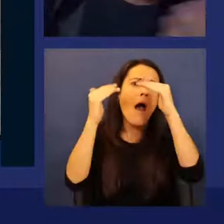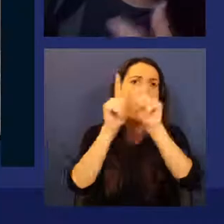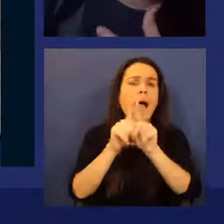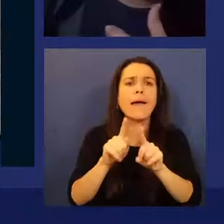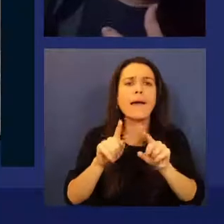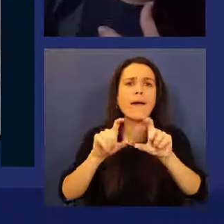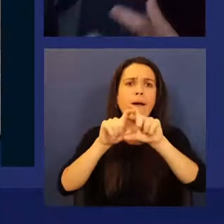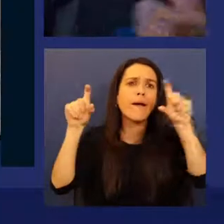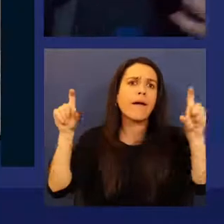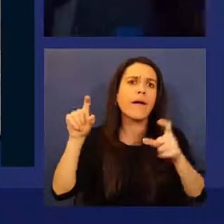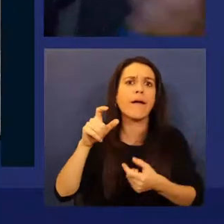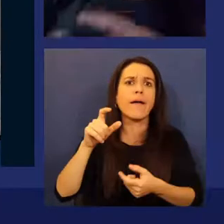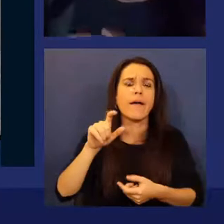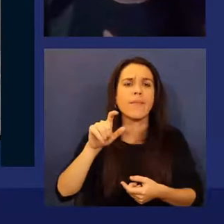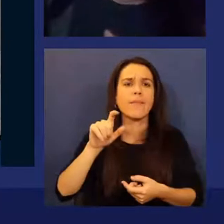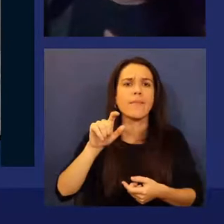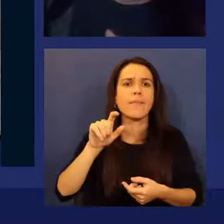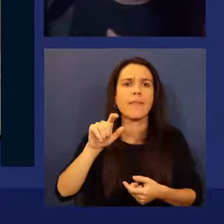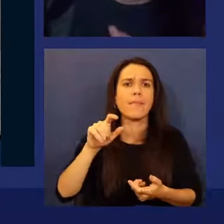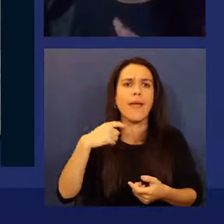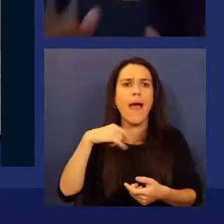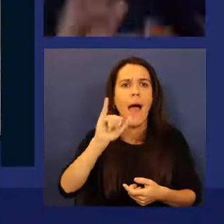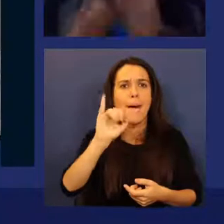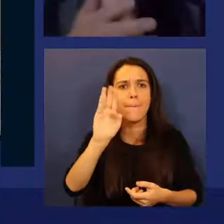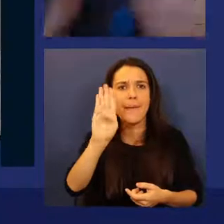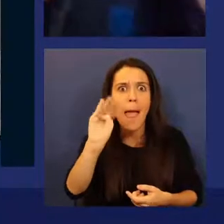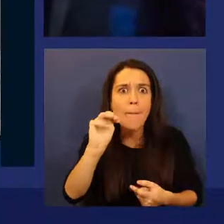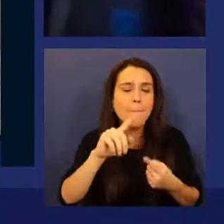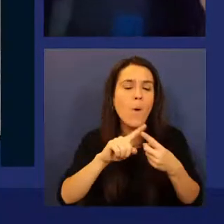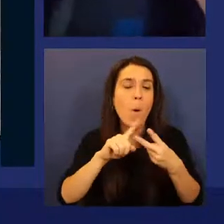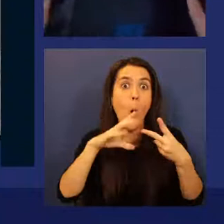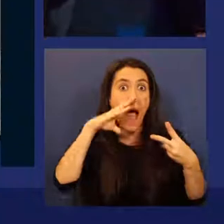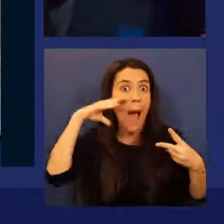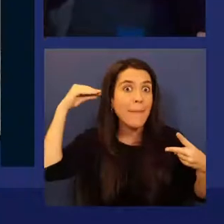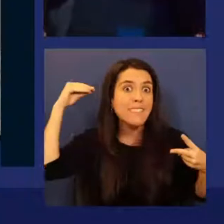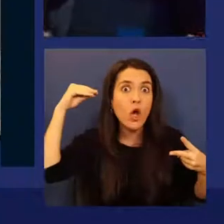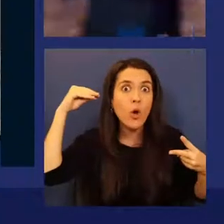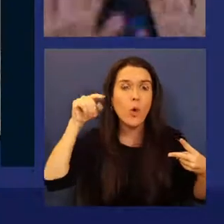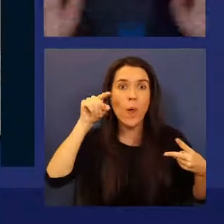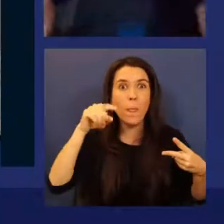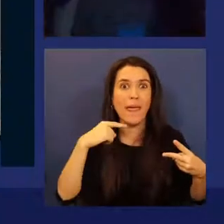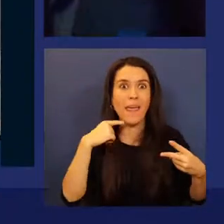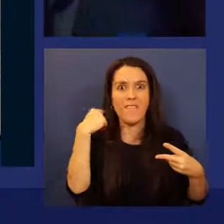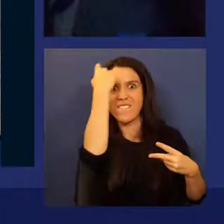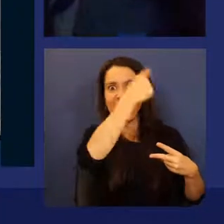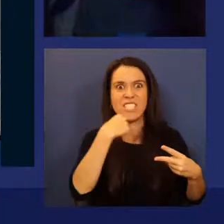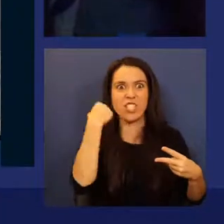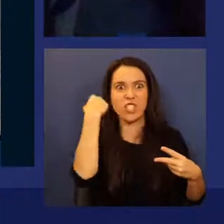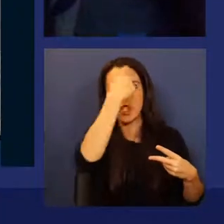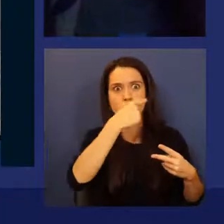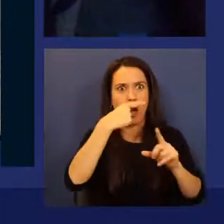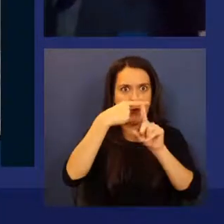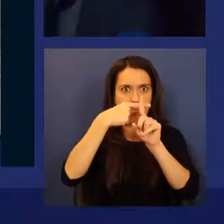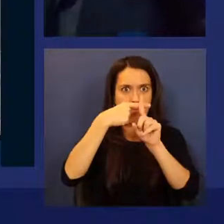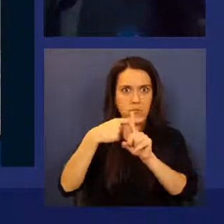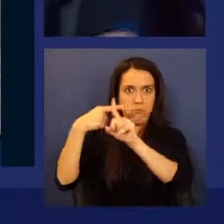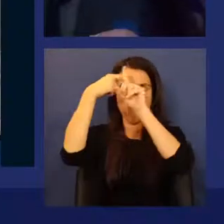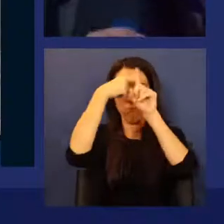IBM pull out of facial recognition because they're like, this is not good. These models are making bad